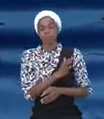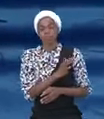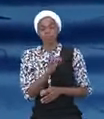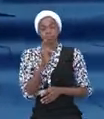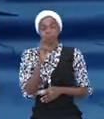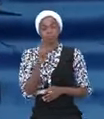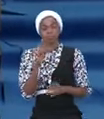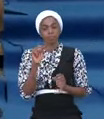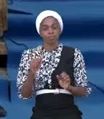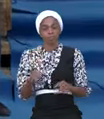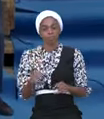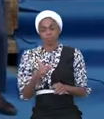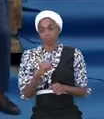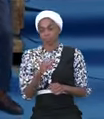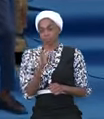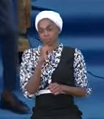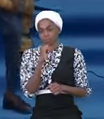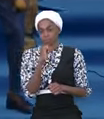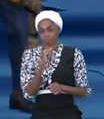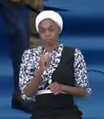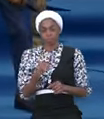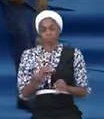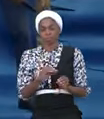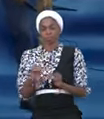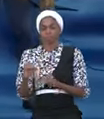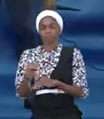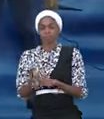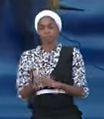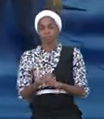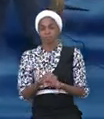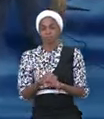You down the drain,